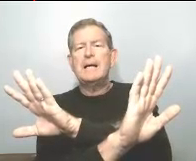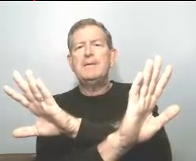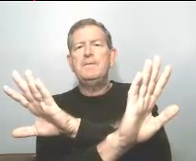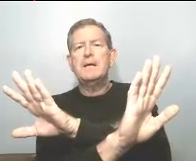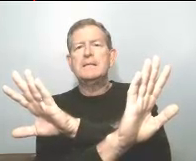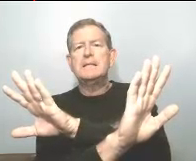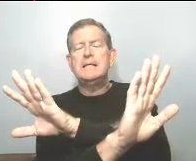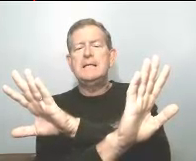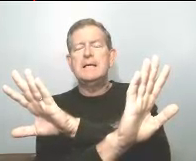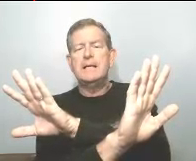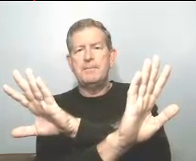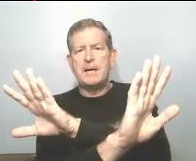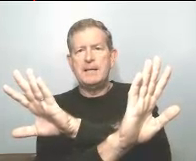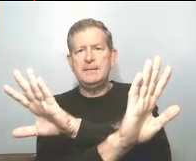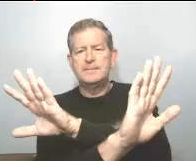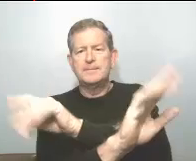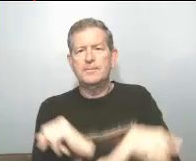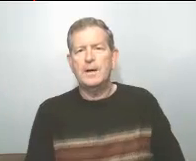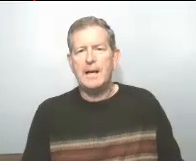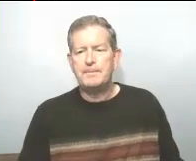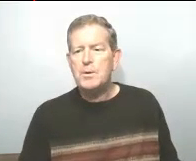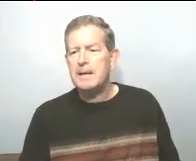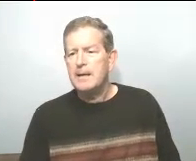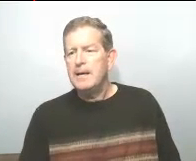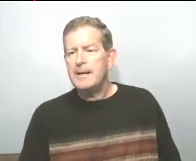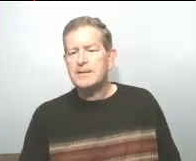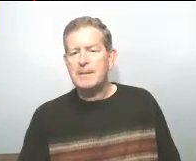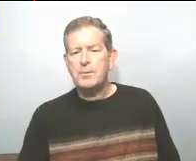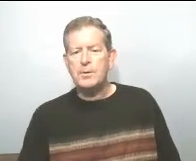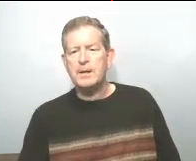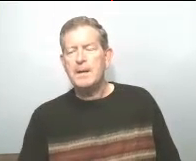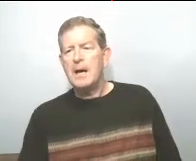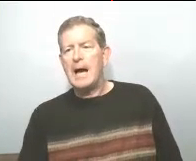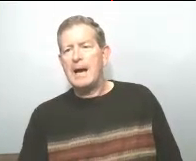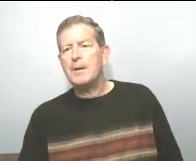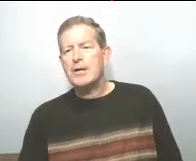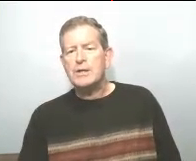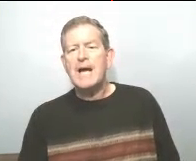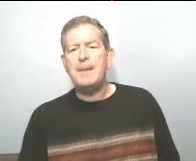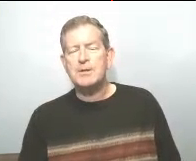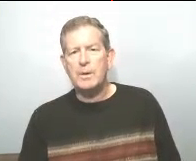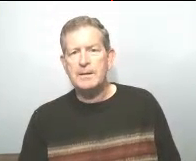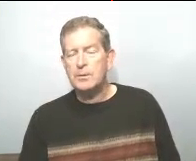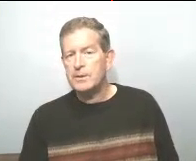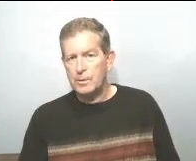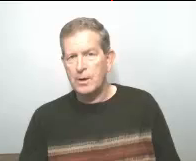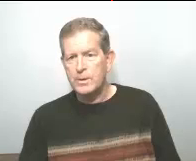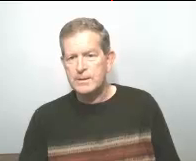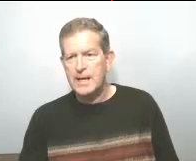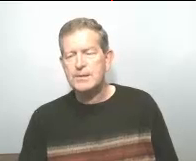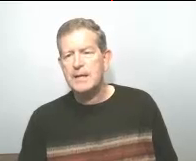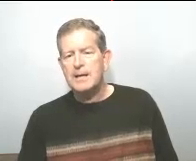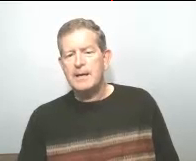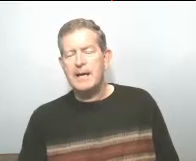Se lave-t-il les mains? Voila. Okay, next time through here, I'm going to actually time this one as though this were a